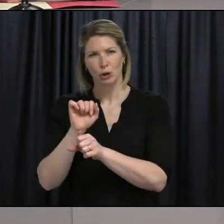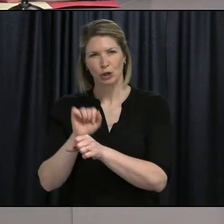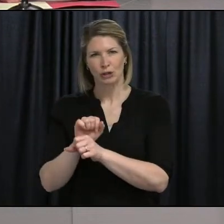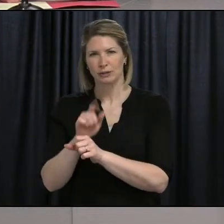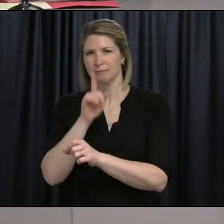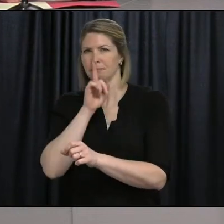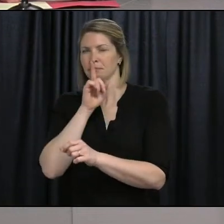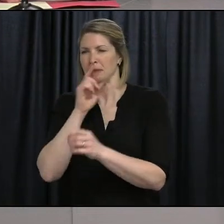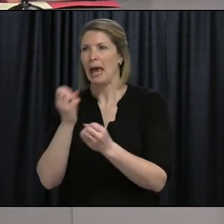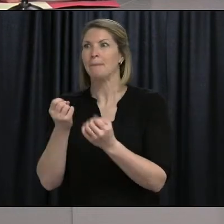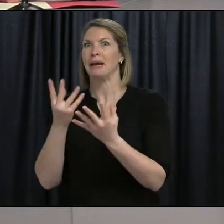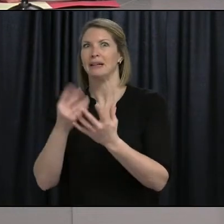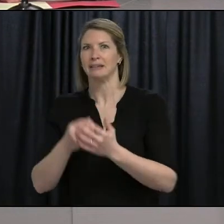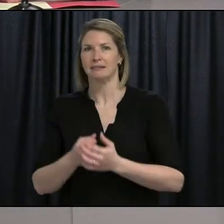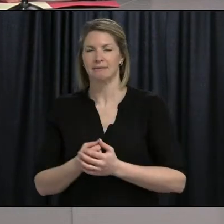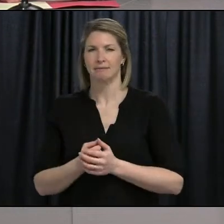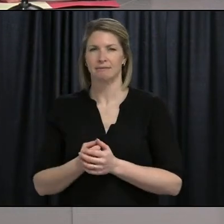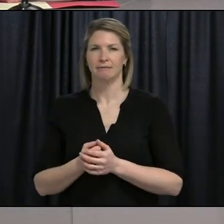now, which,